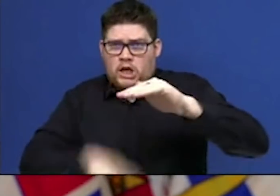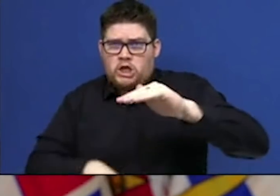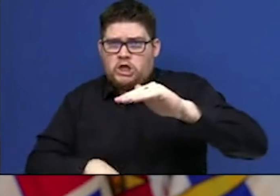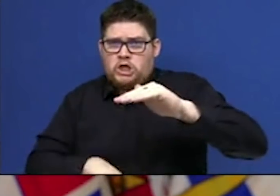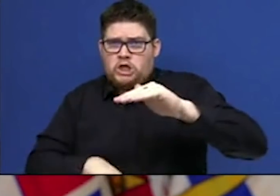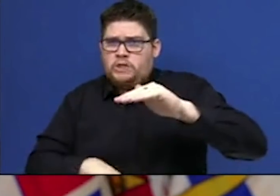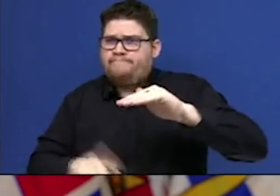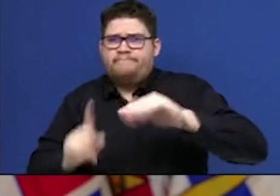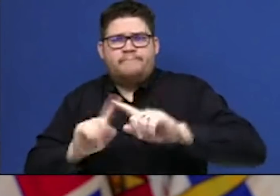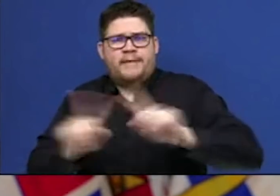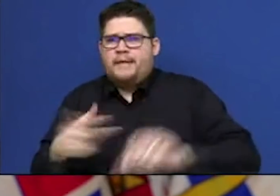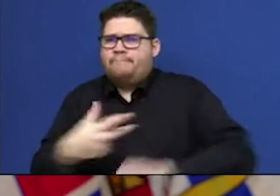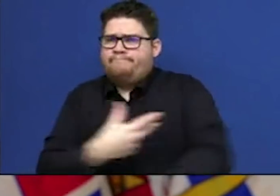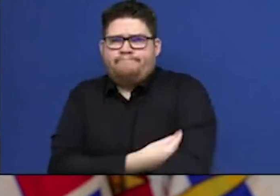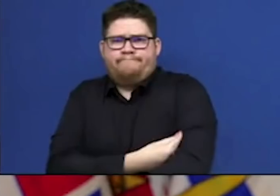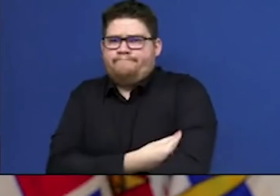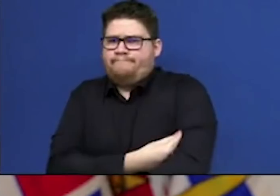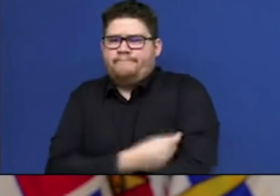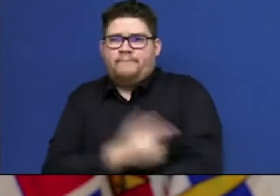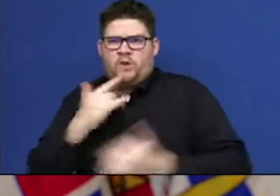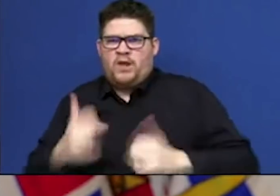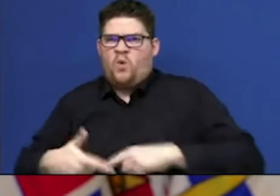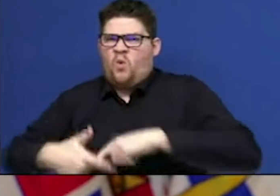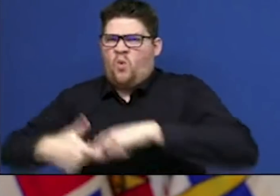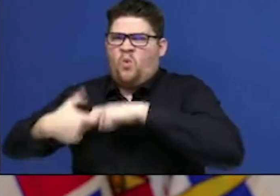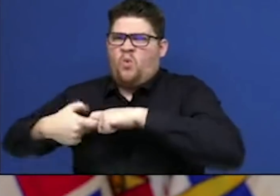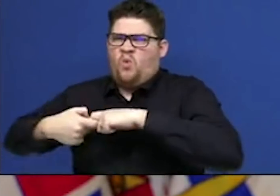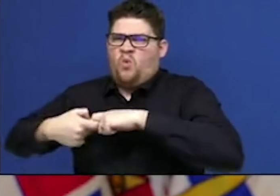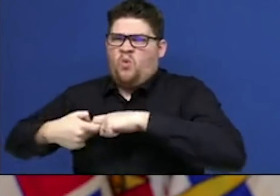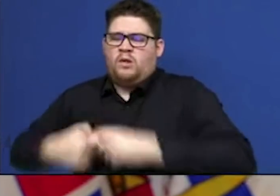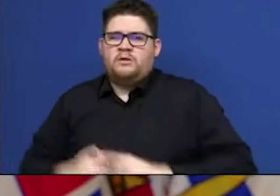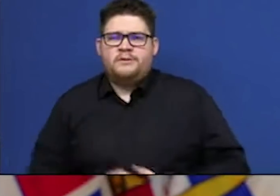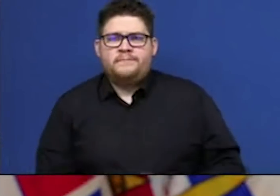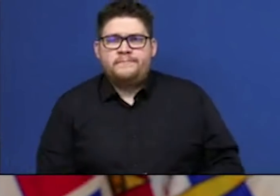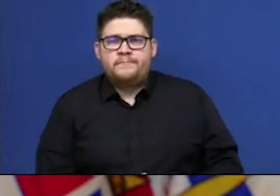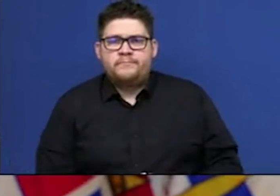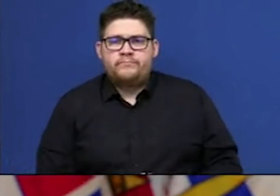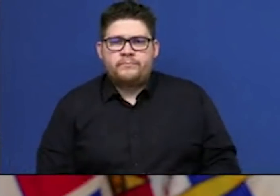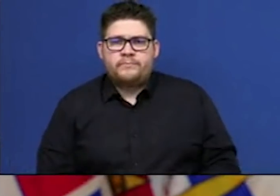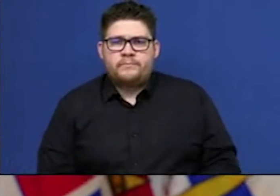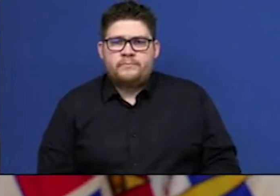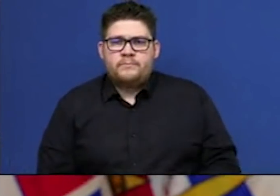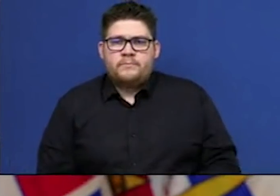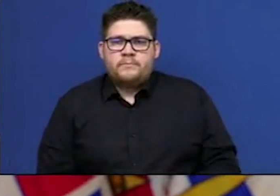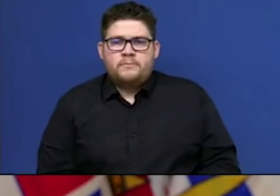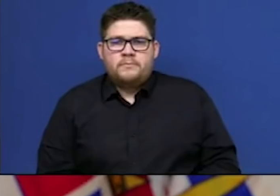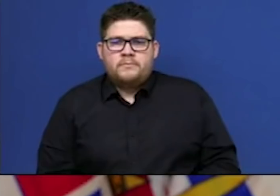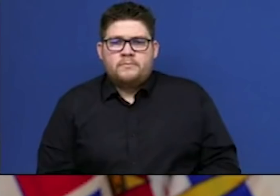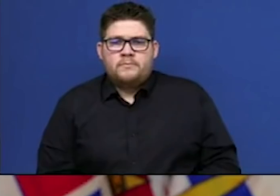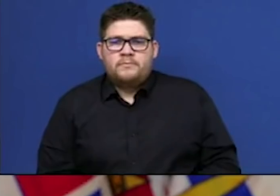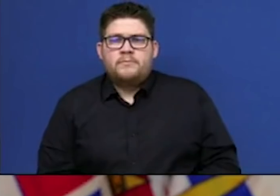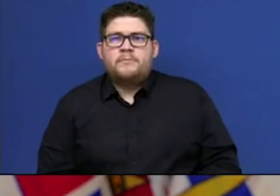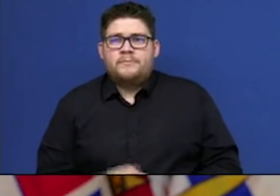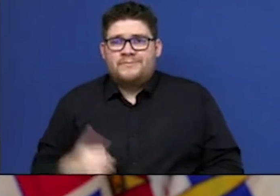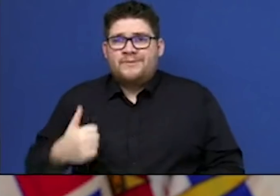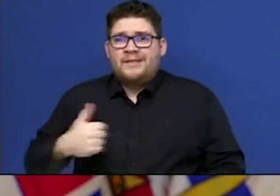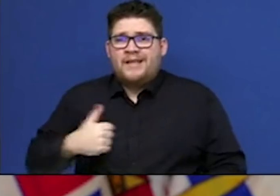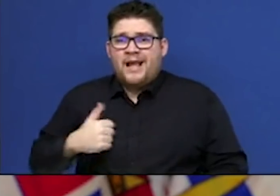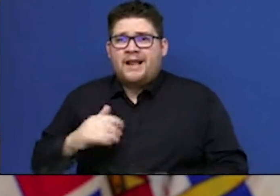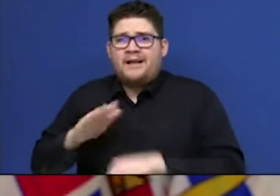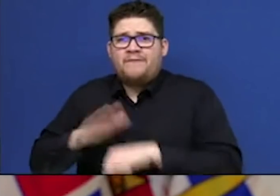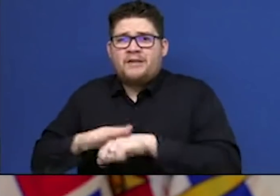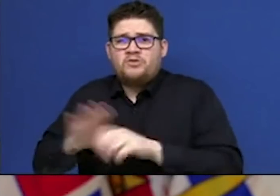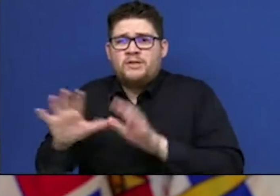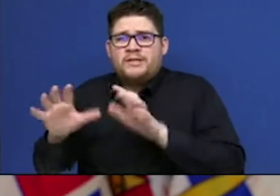days. Health Canada is working closely with the European medicine agencies and the UK to understand